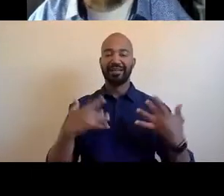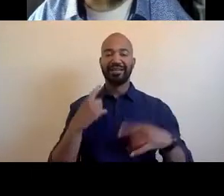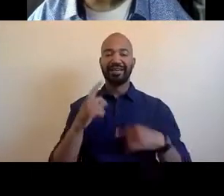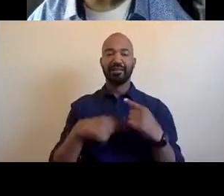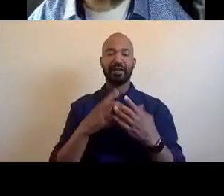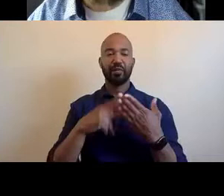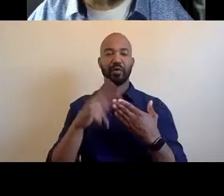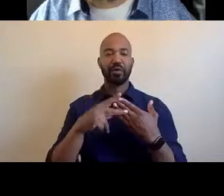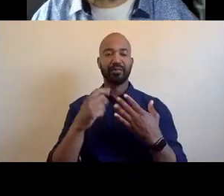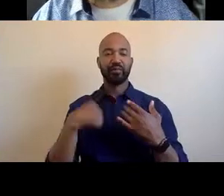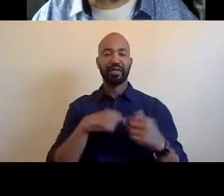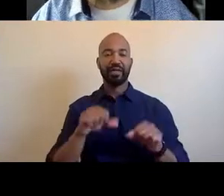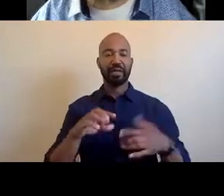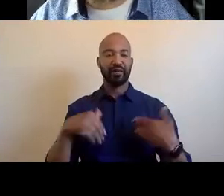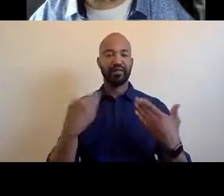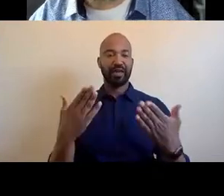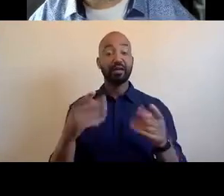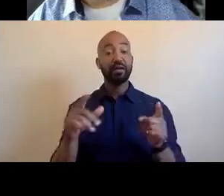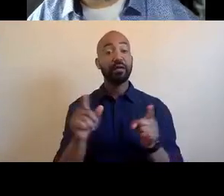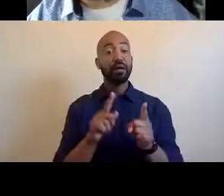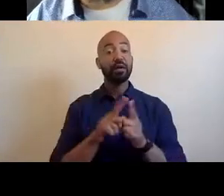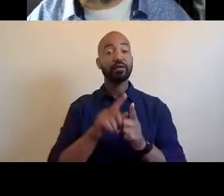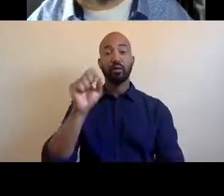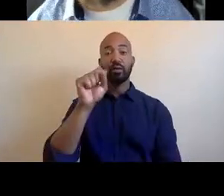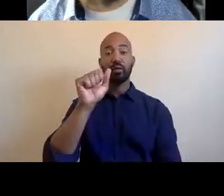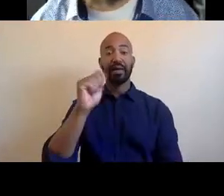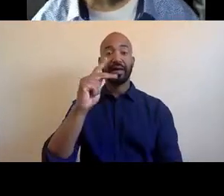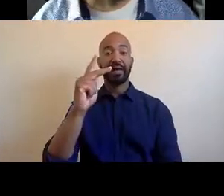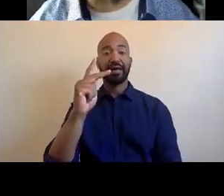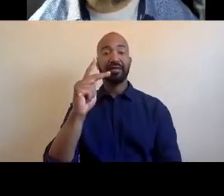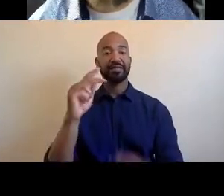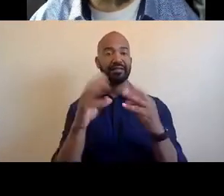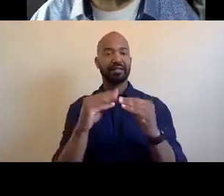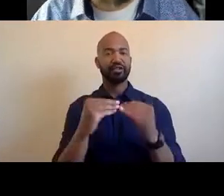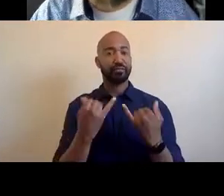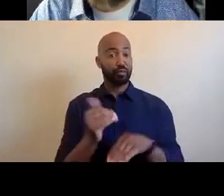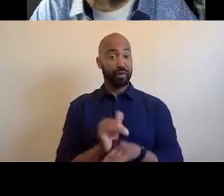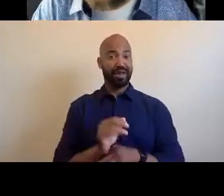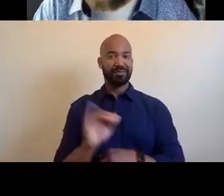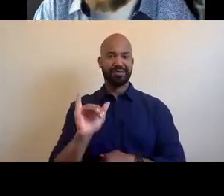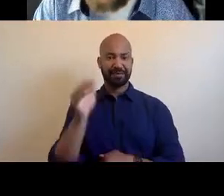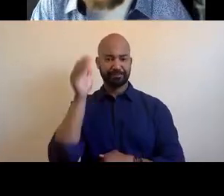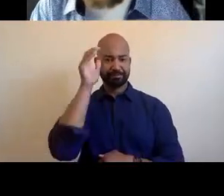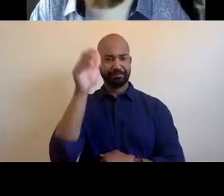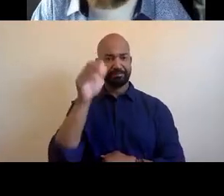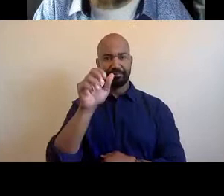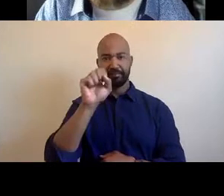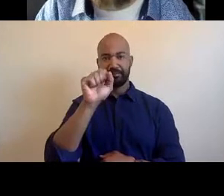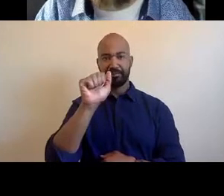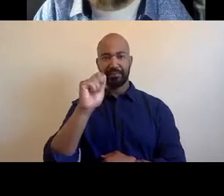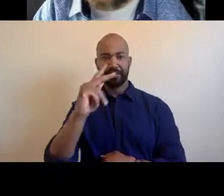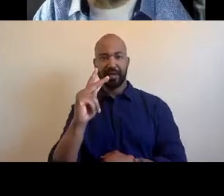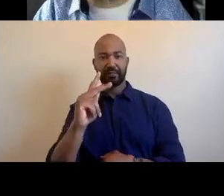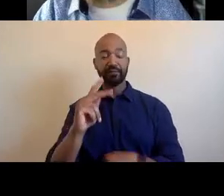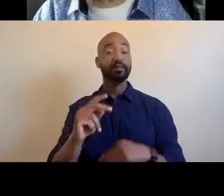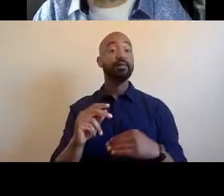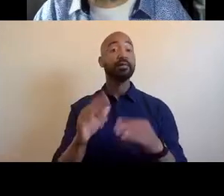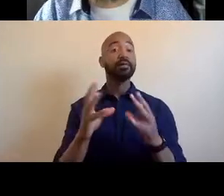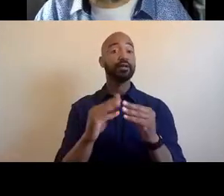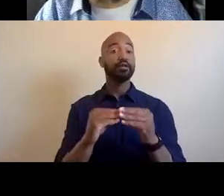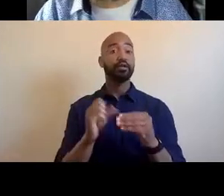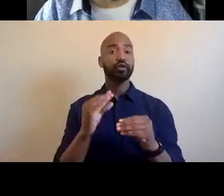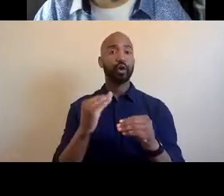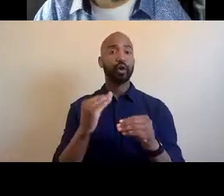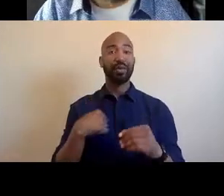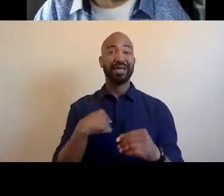able to do and the Ask sessions, which is what we're doing tonight. So we've got a wonderful series of Ask the